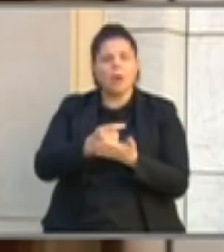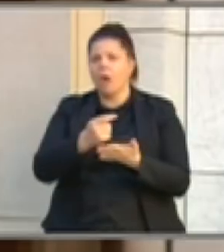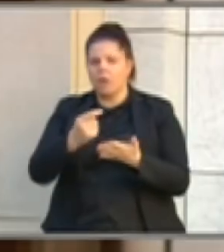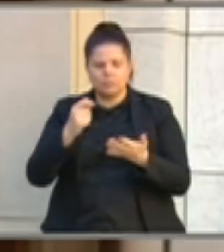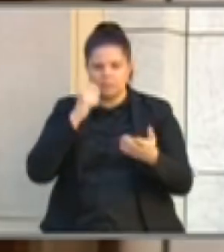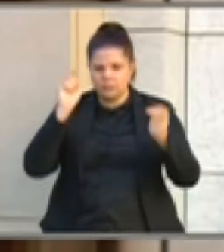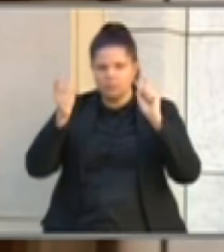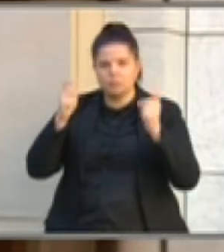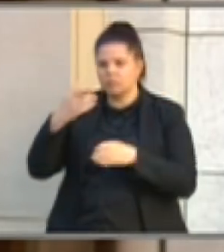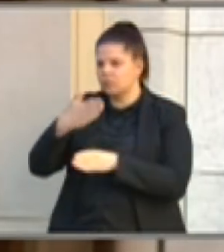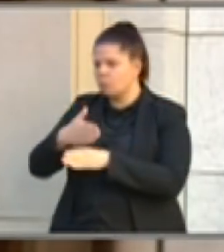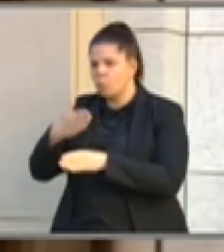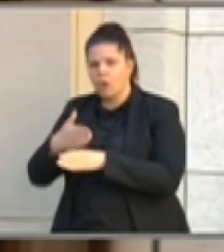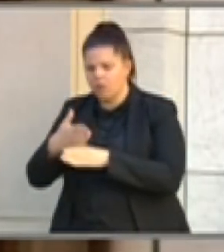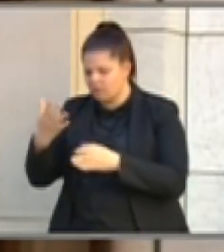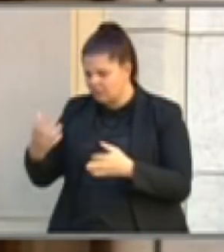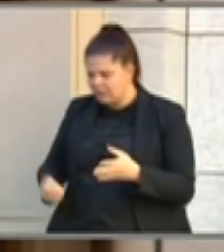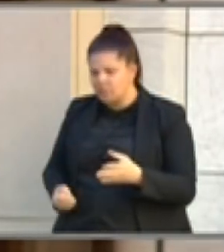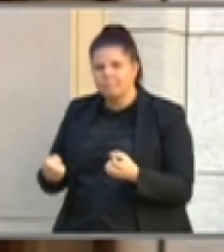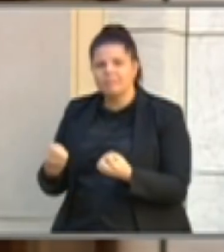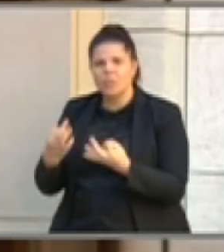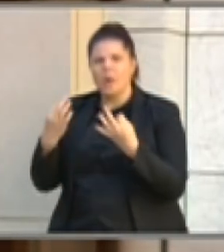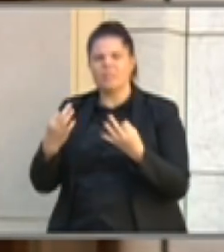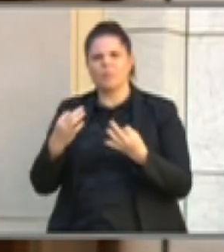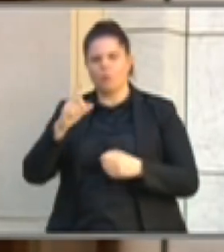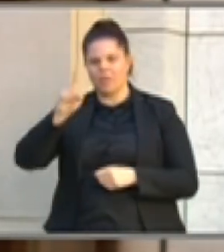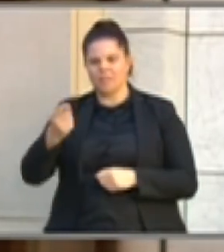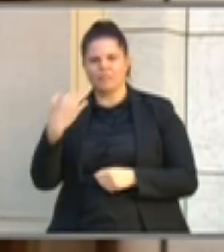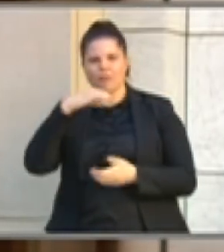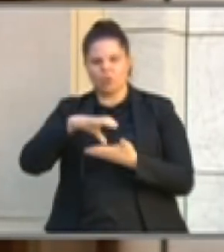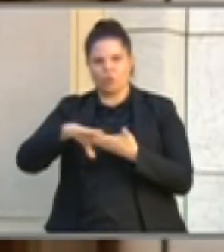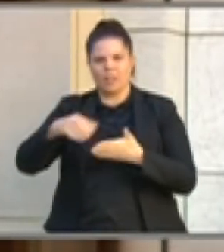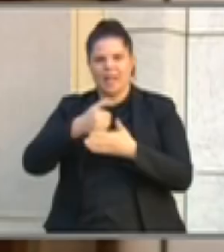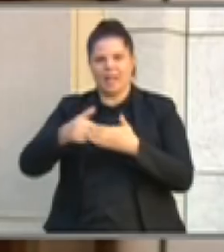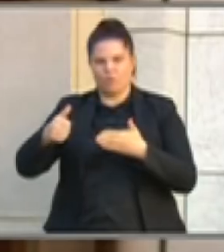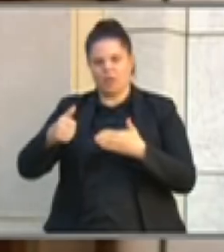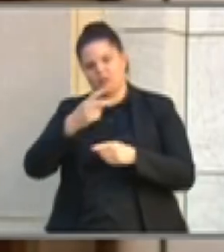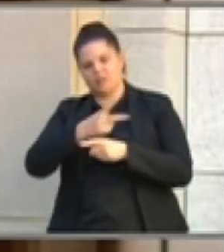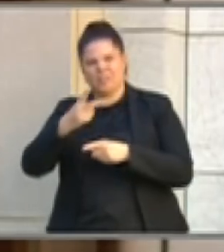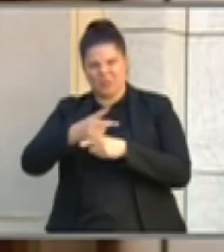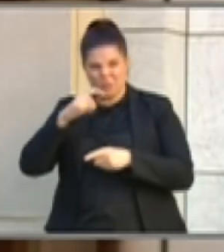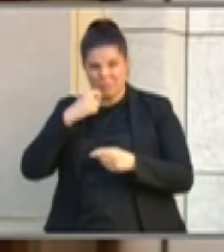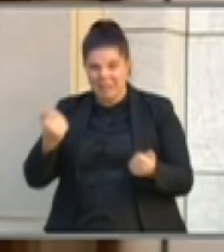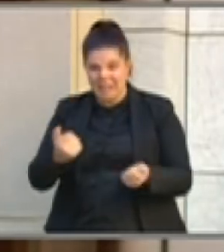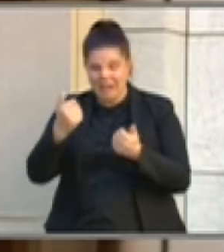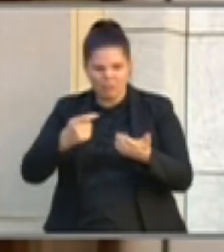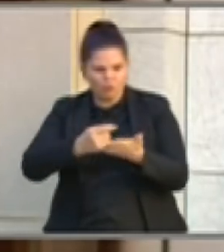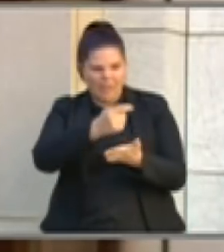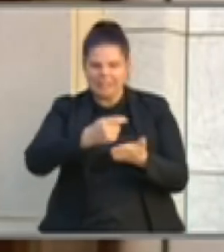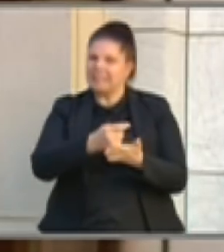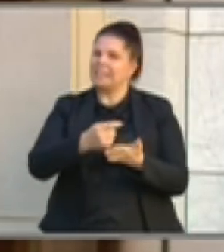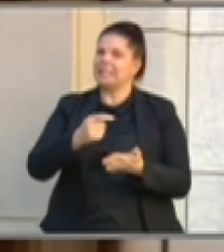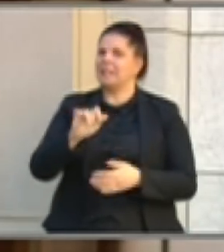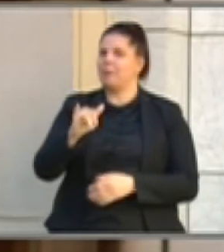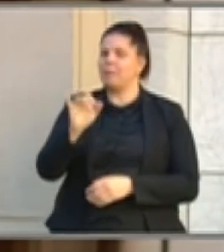work. $1,500 a fortnight, while welcome, may not be enough to cover their rent. Is there anything further that can be done? Is that mainly a